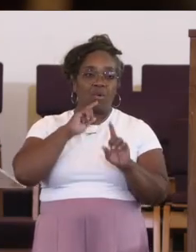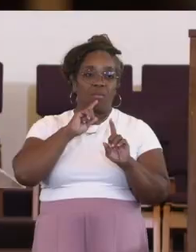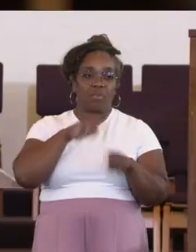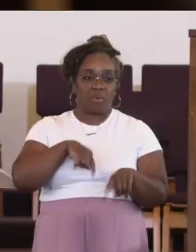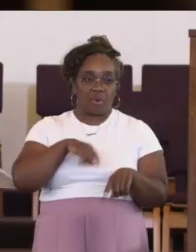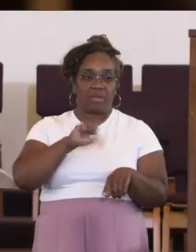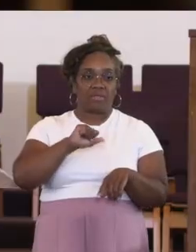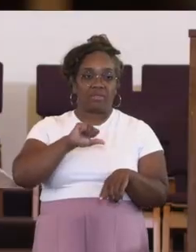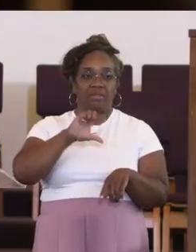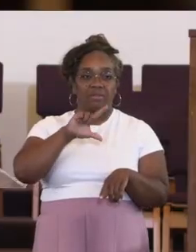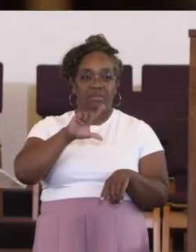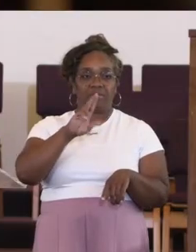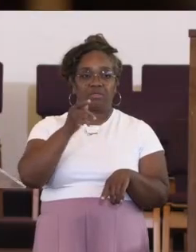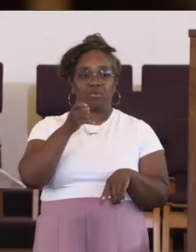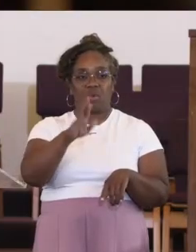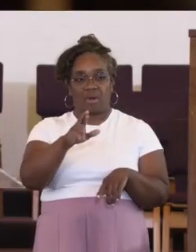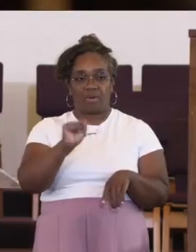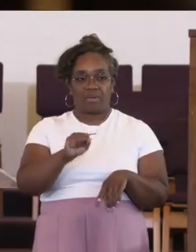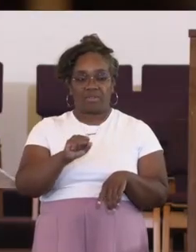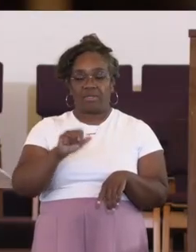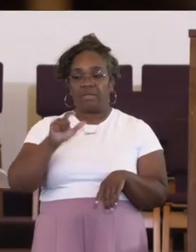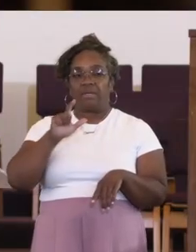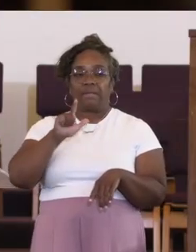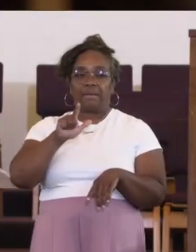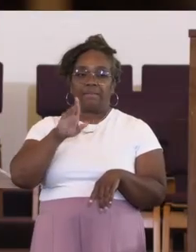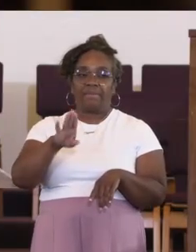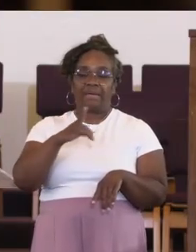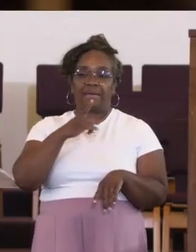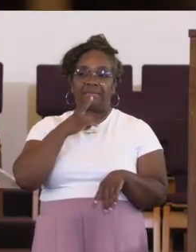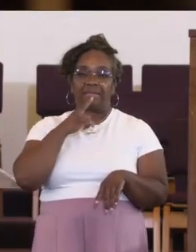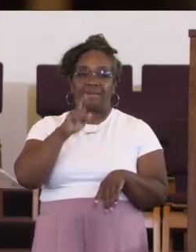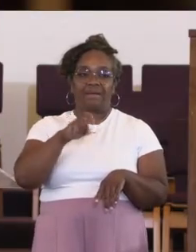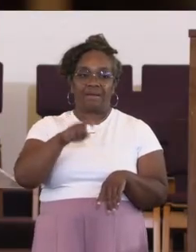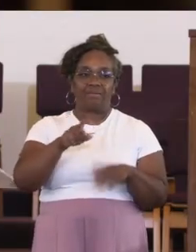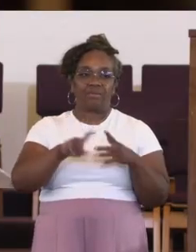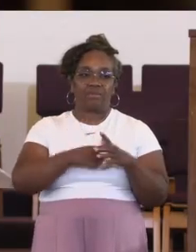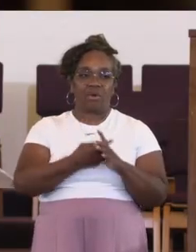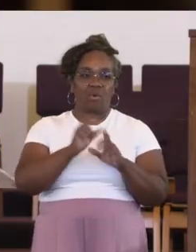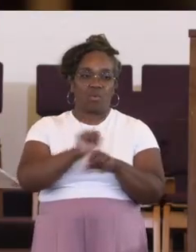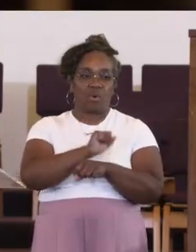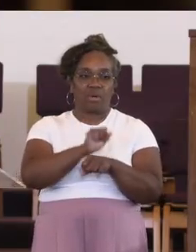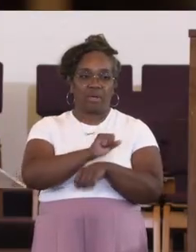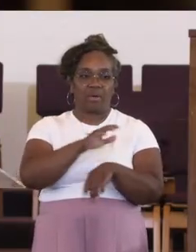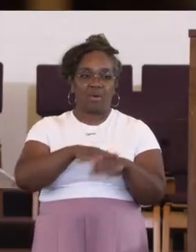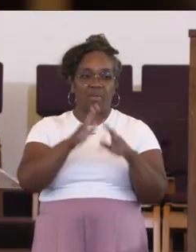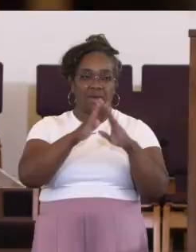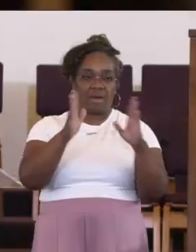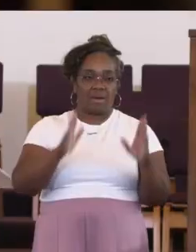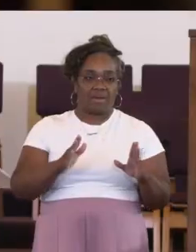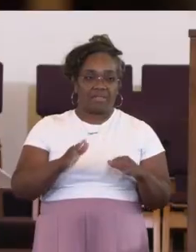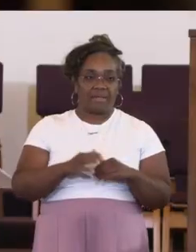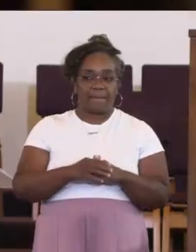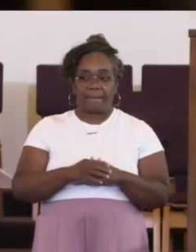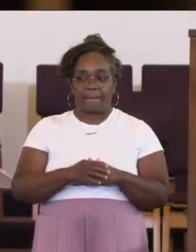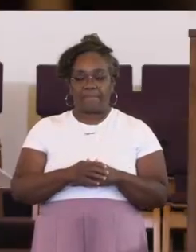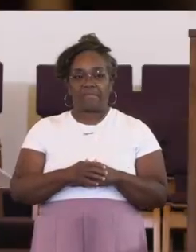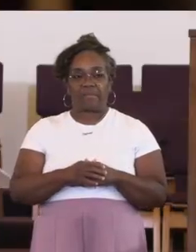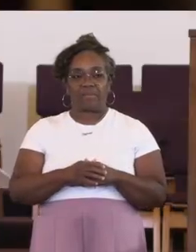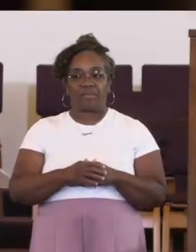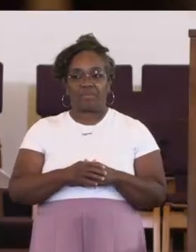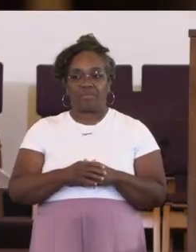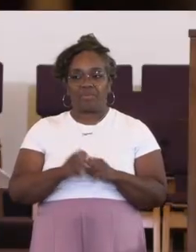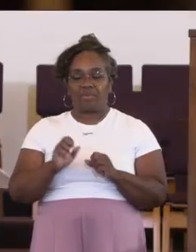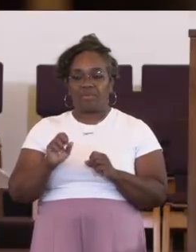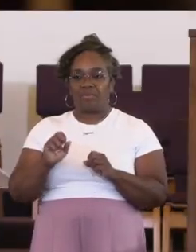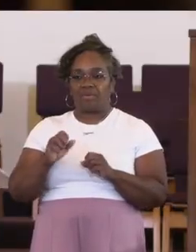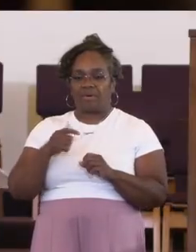guess the land bank went out there and told them they had to start working on the house. Okay. All right, they worked on. Oh, I got to make it fast. Well, anyway. No, take